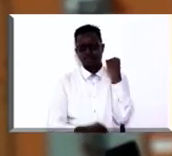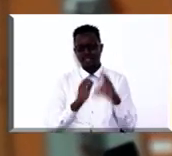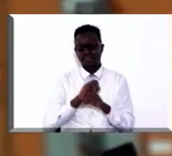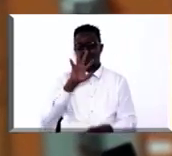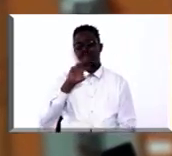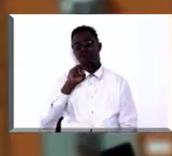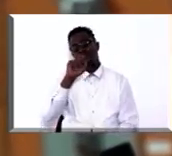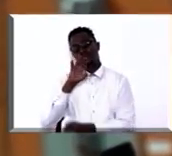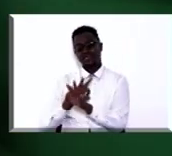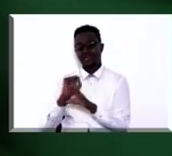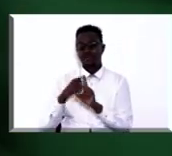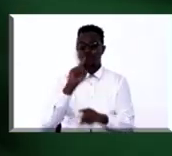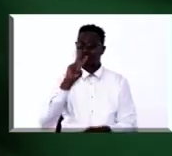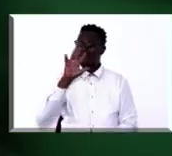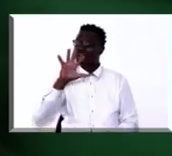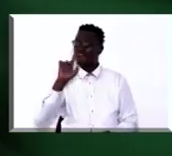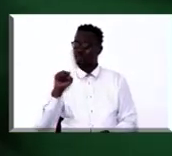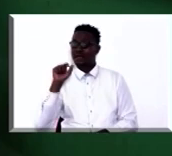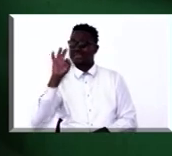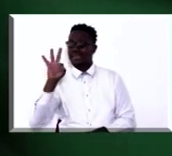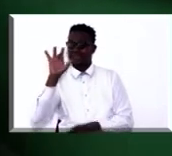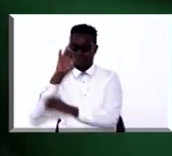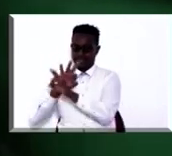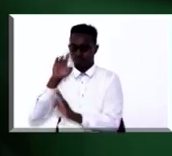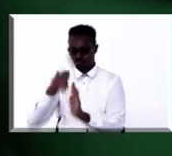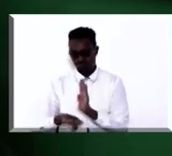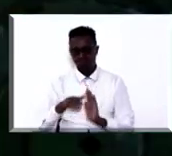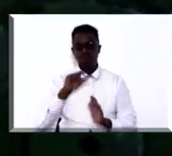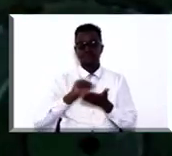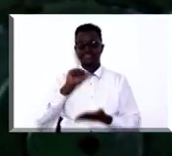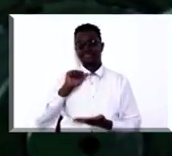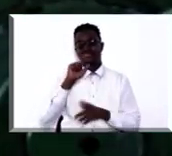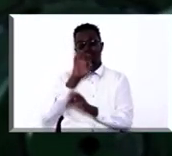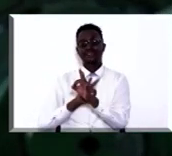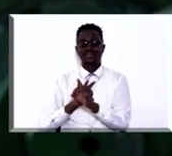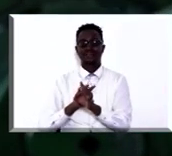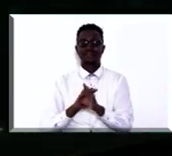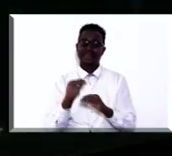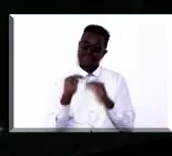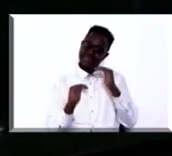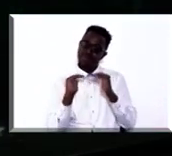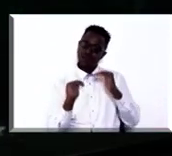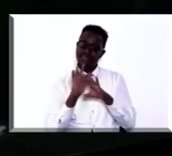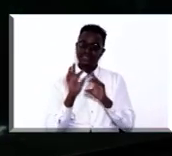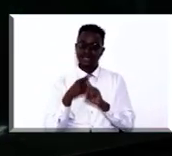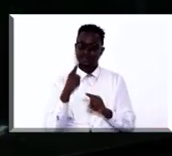from 25.3% to 16%. Inequality can be slashed from